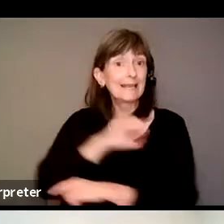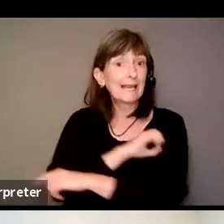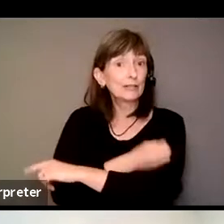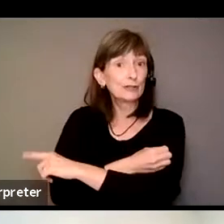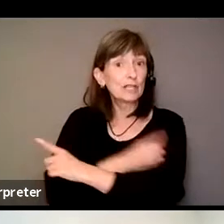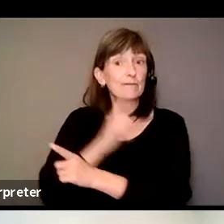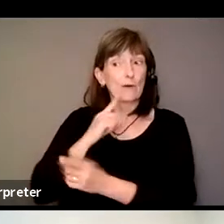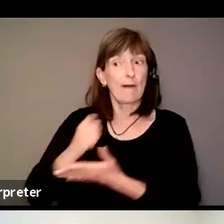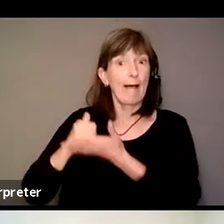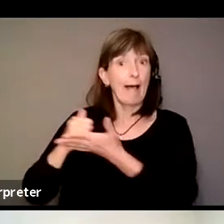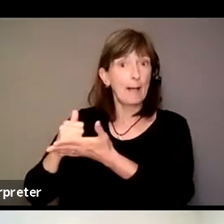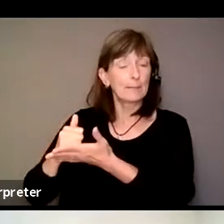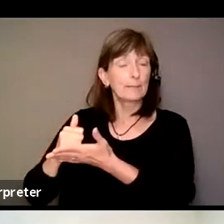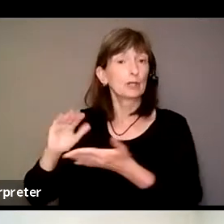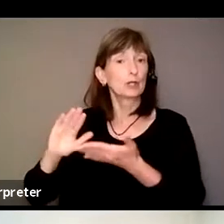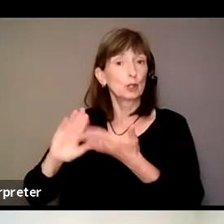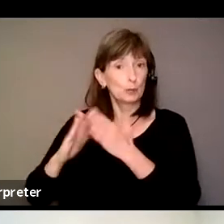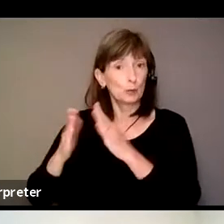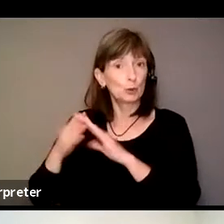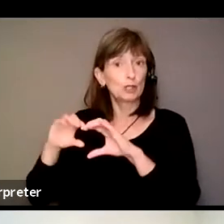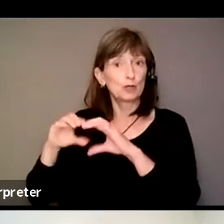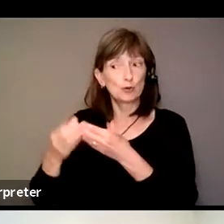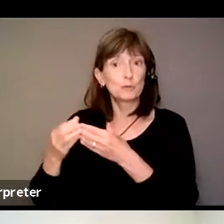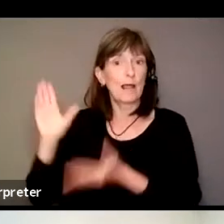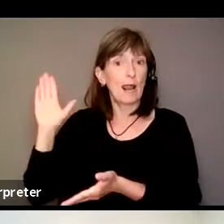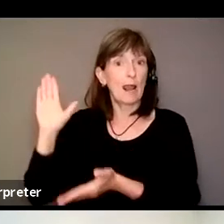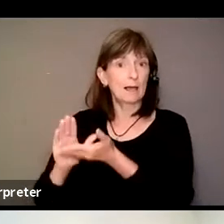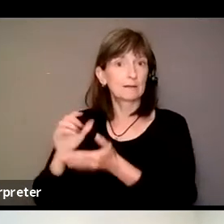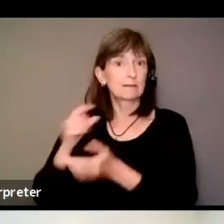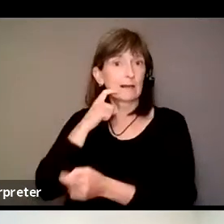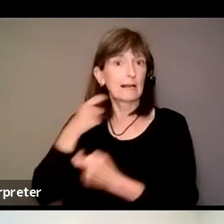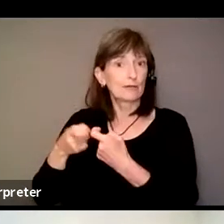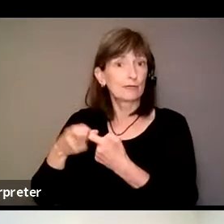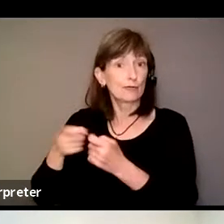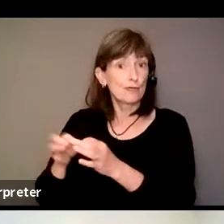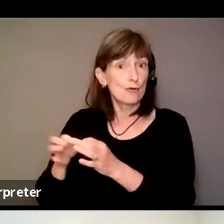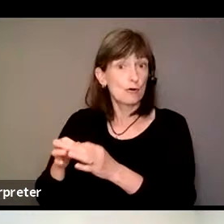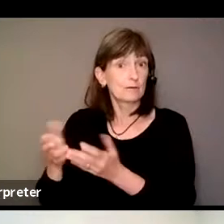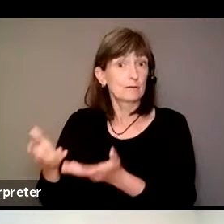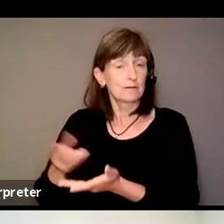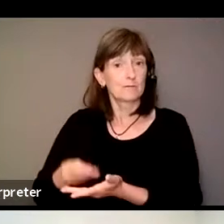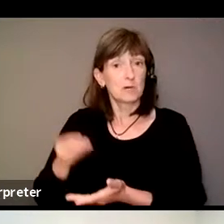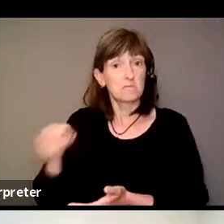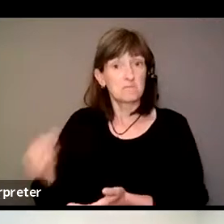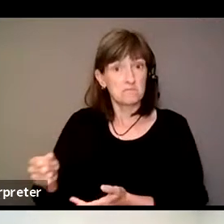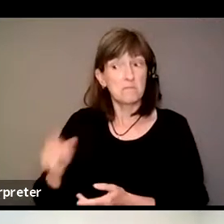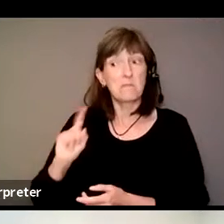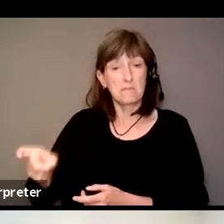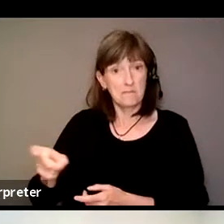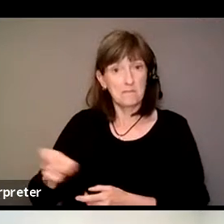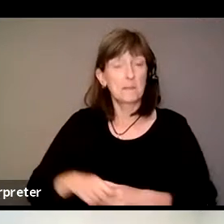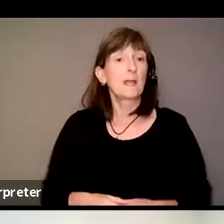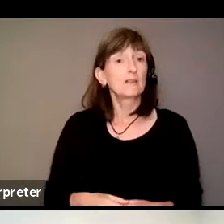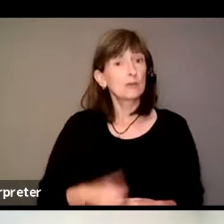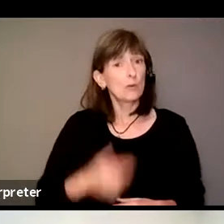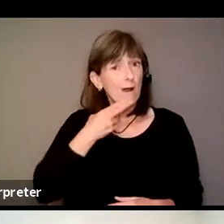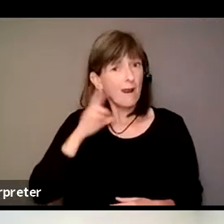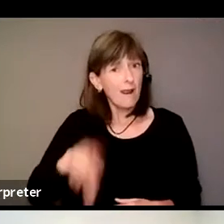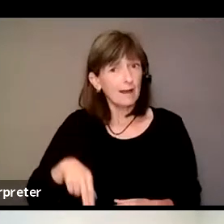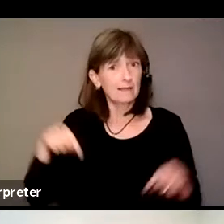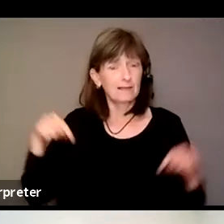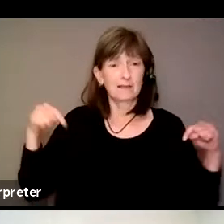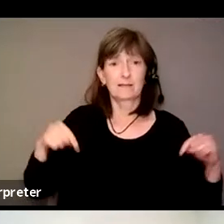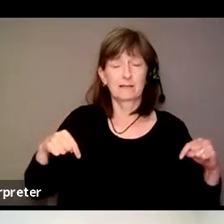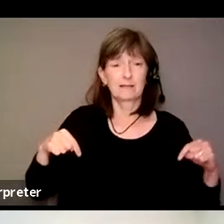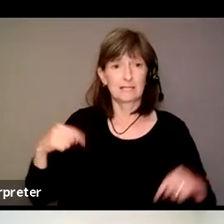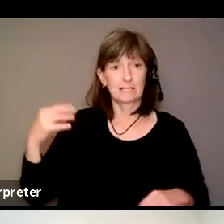energy costs. So everything we're doing on that really works well. And we're very fortunate in Stephenville. And when